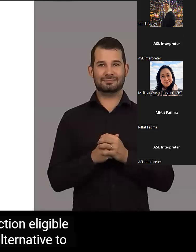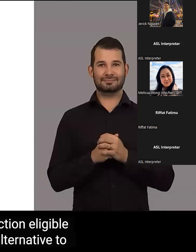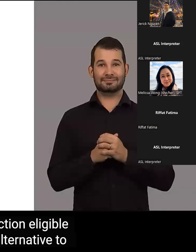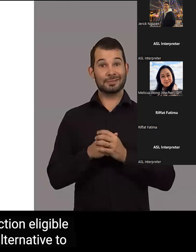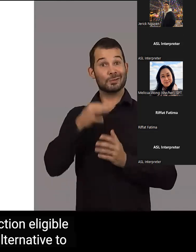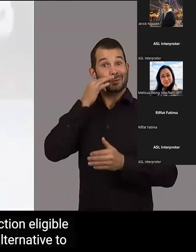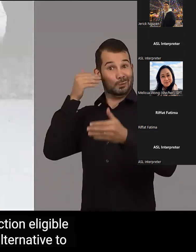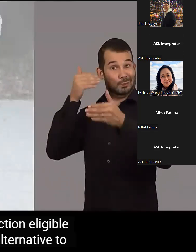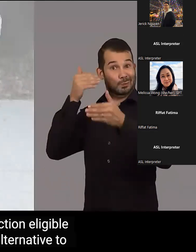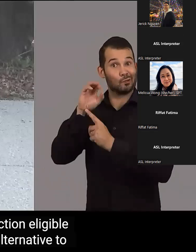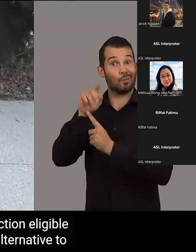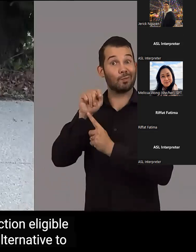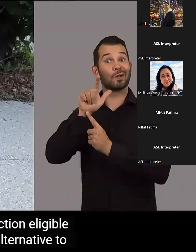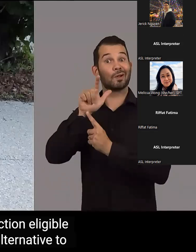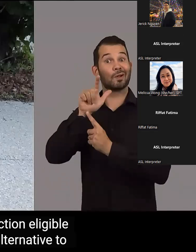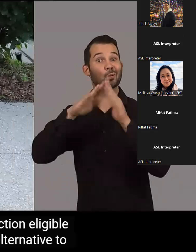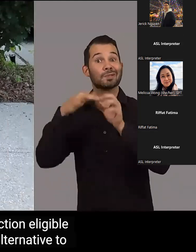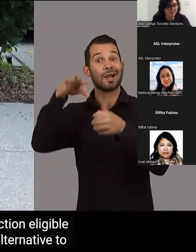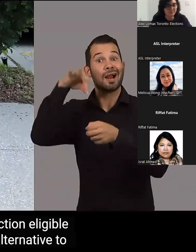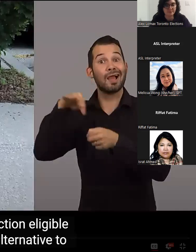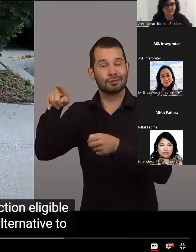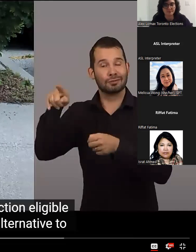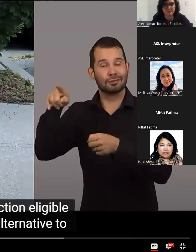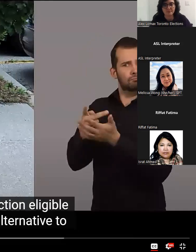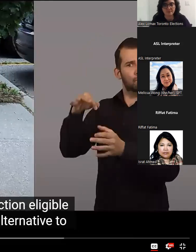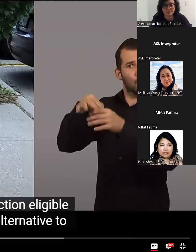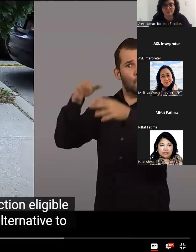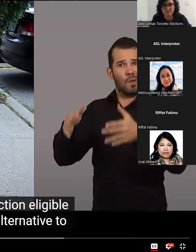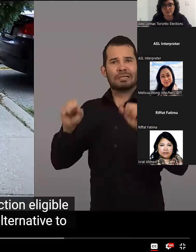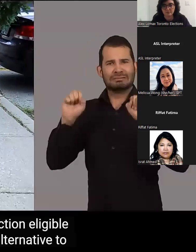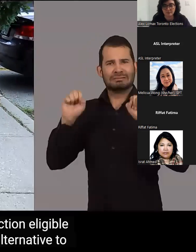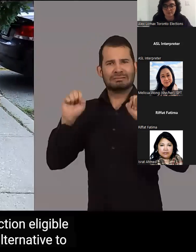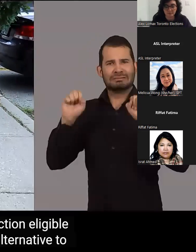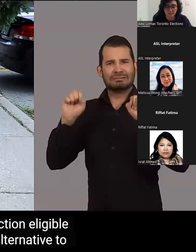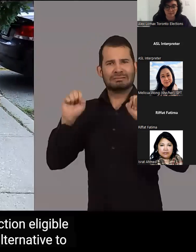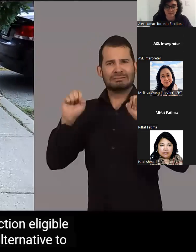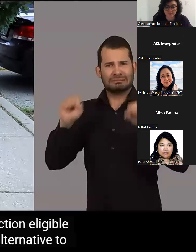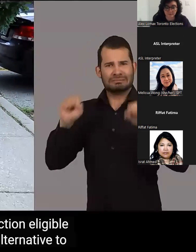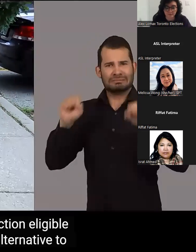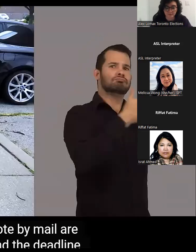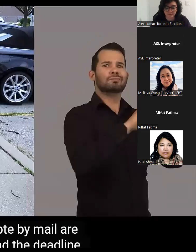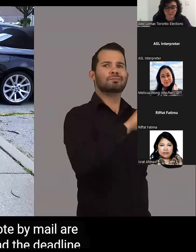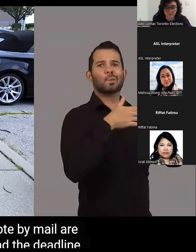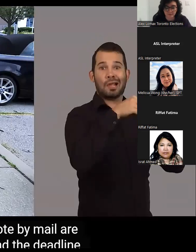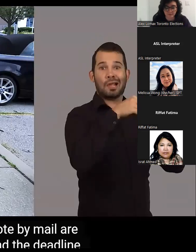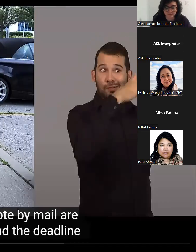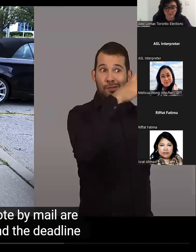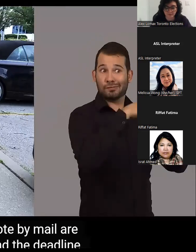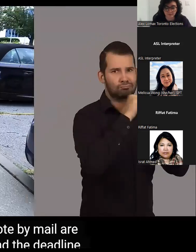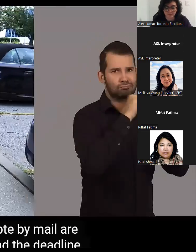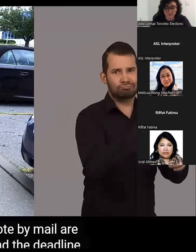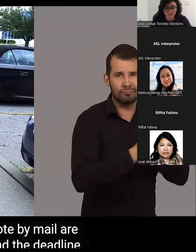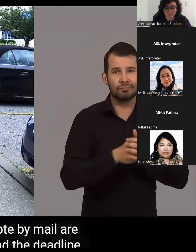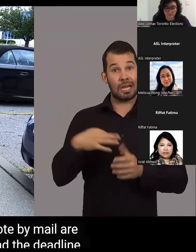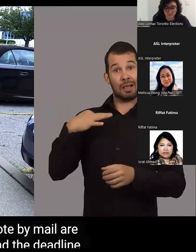For the October 24th municipal election, eligible voters will be able to choose an alternative to in-person voting. Applications to vote